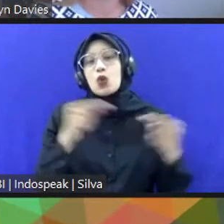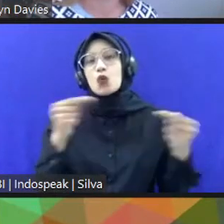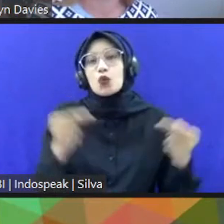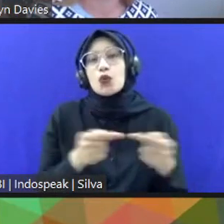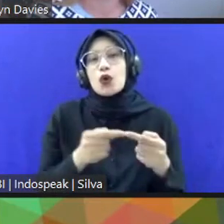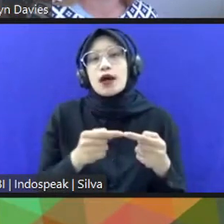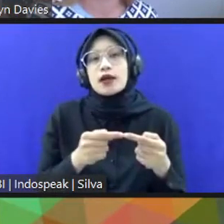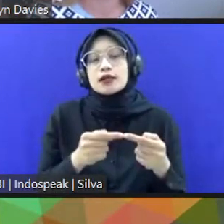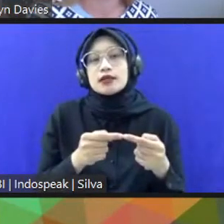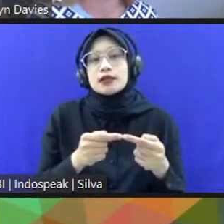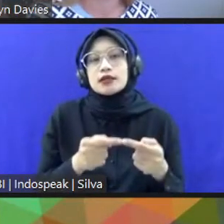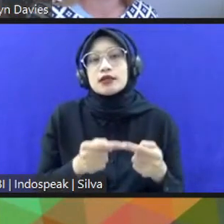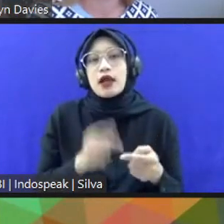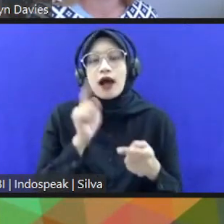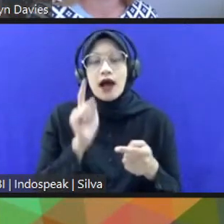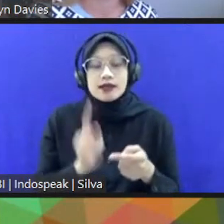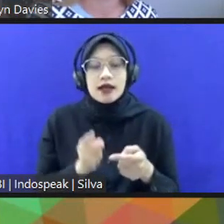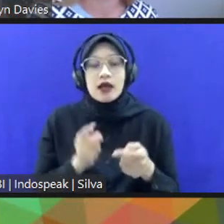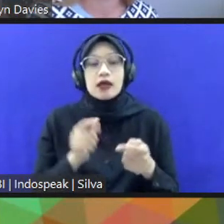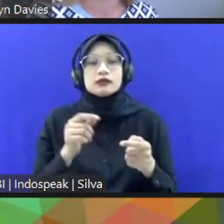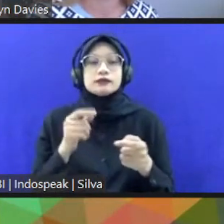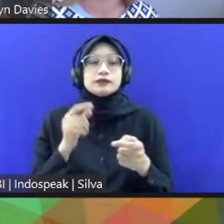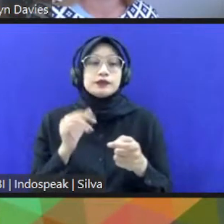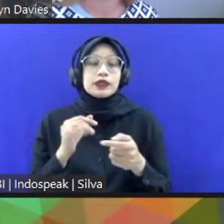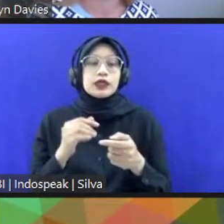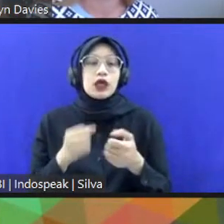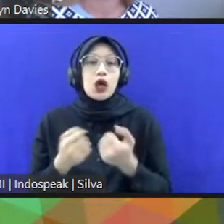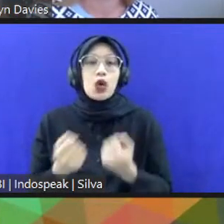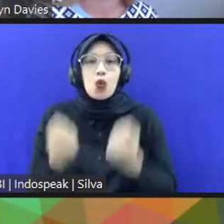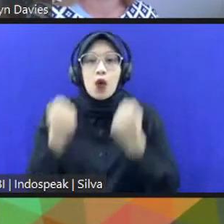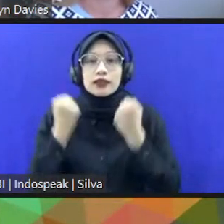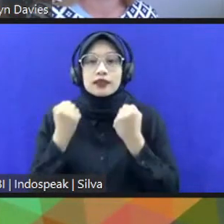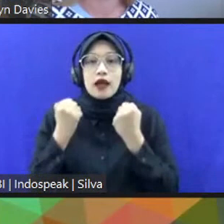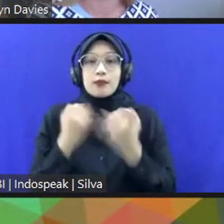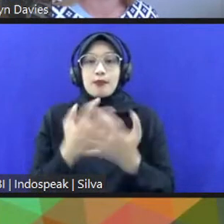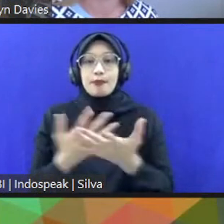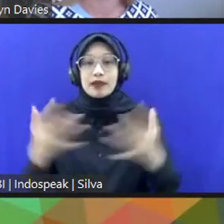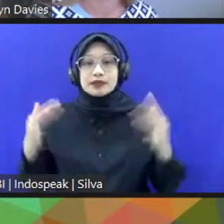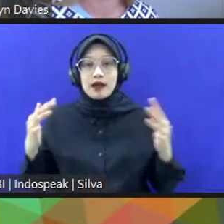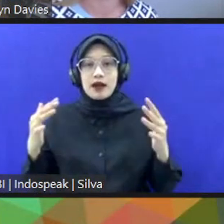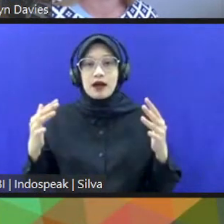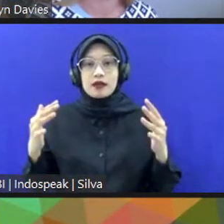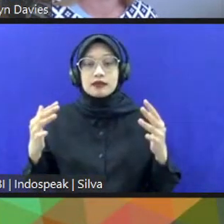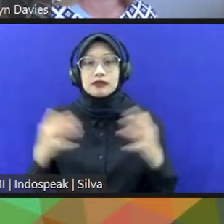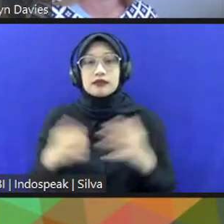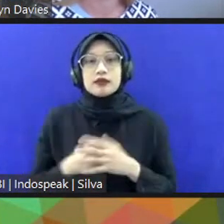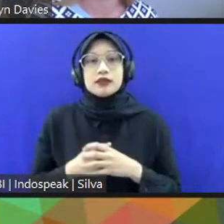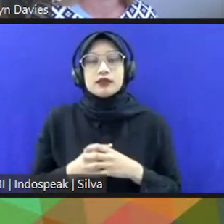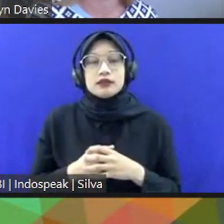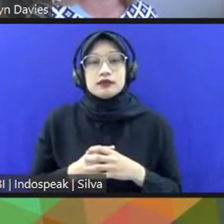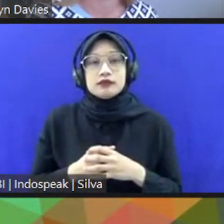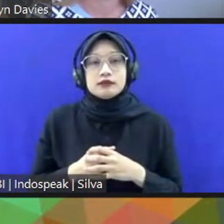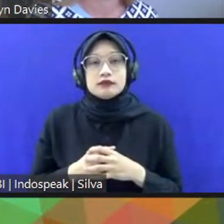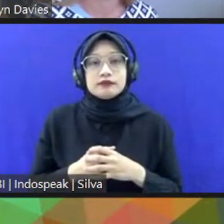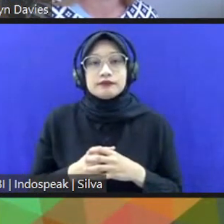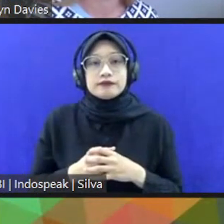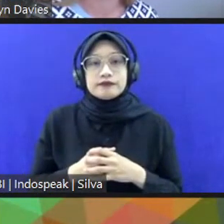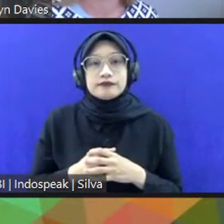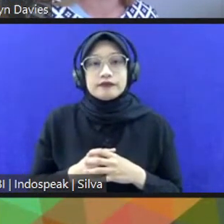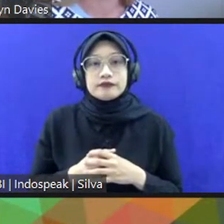called popular forces, is that, there is in a way no natural mass constituency that's got